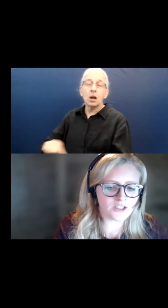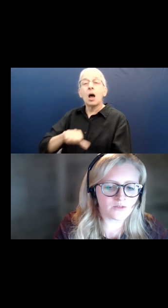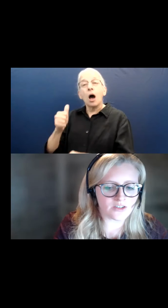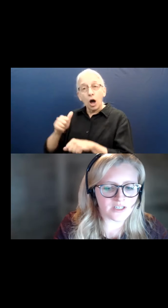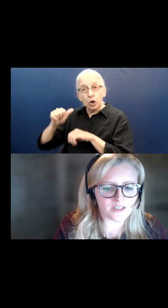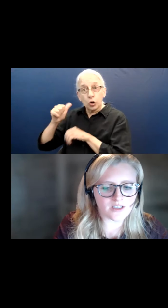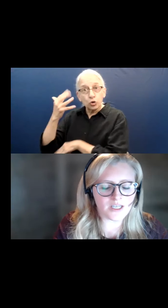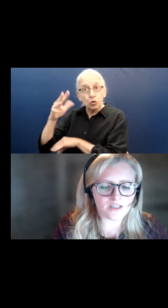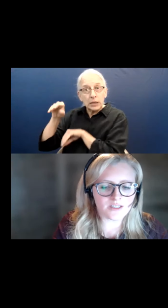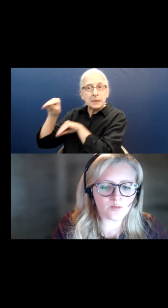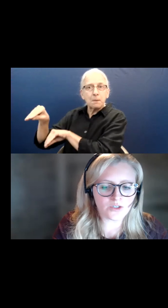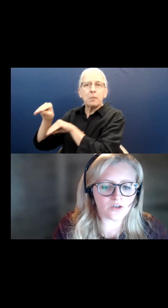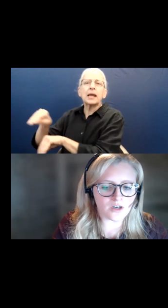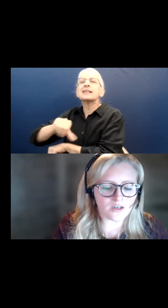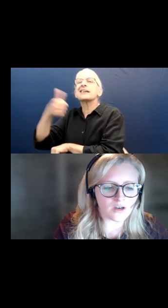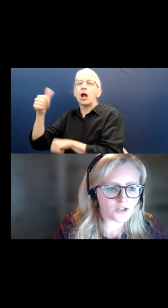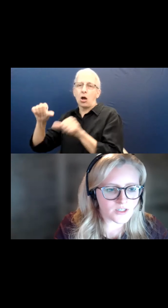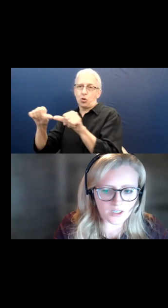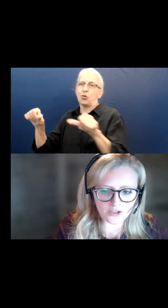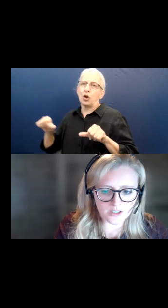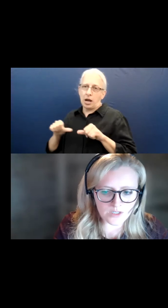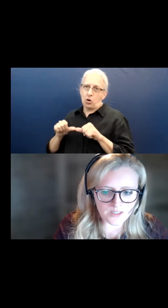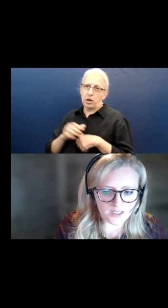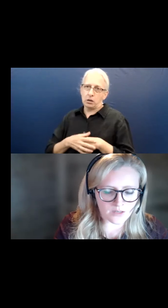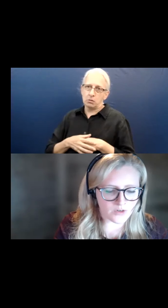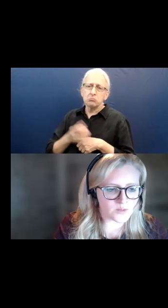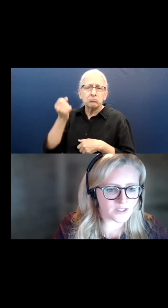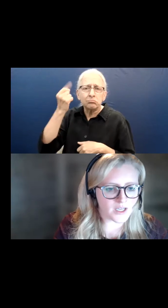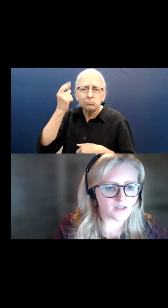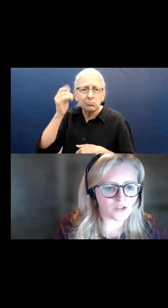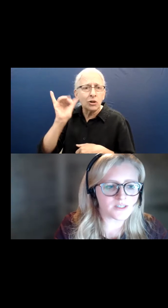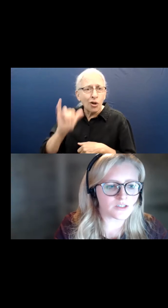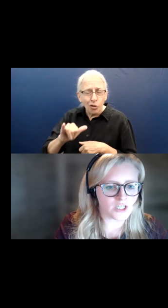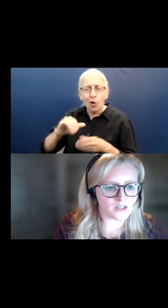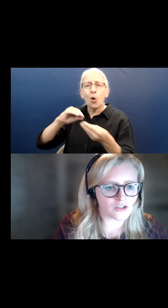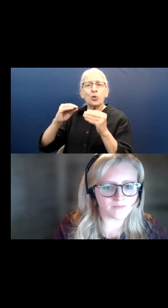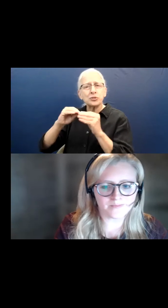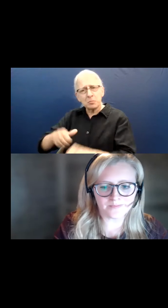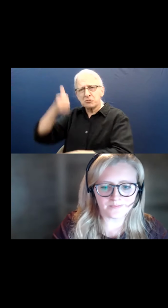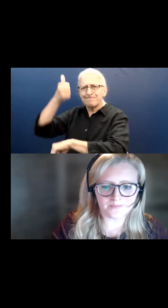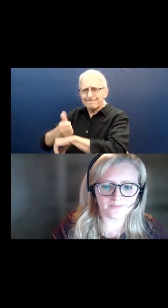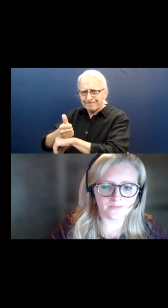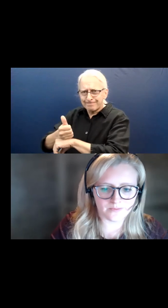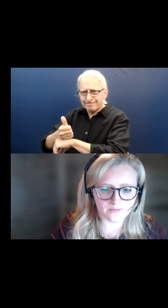And I'd like to reiterate that these numbers are under discussion with the City of Redmond and could still change.